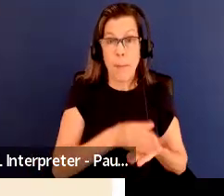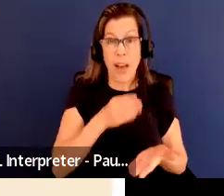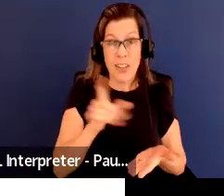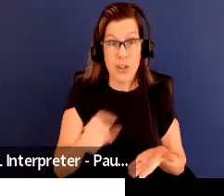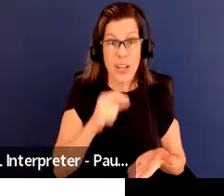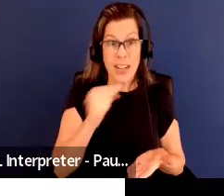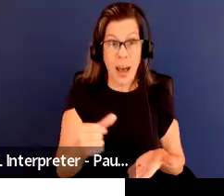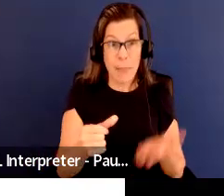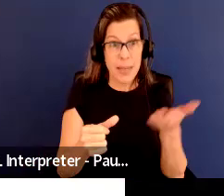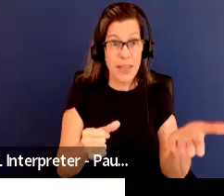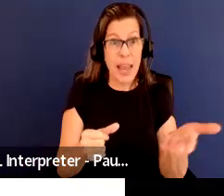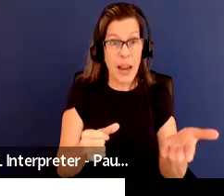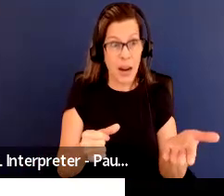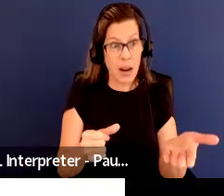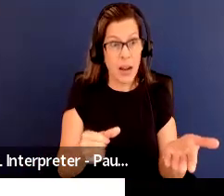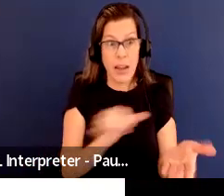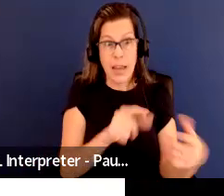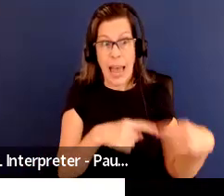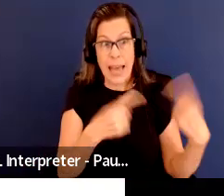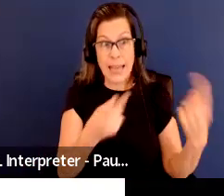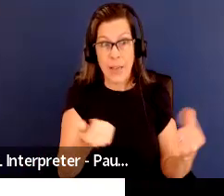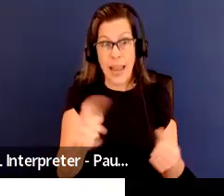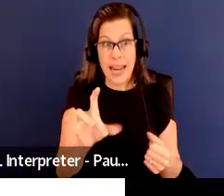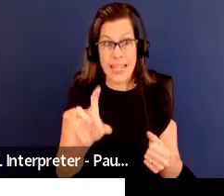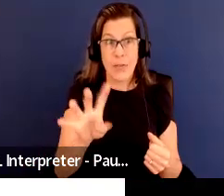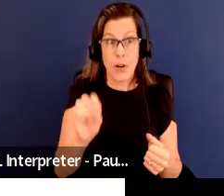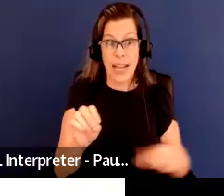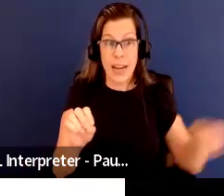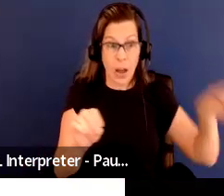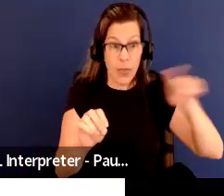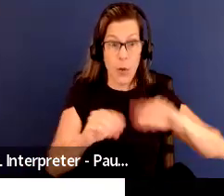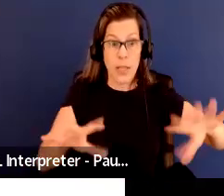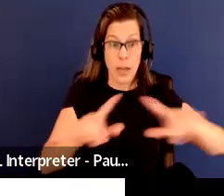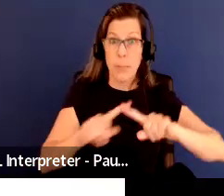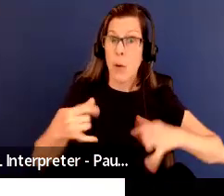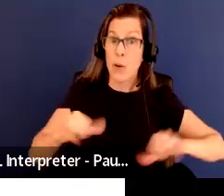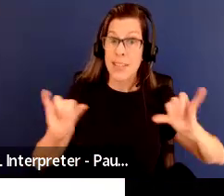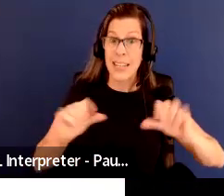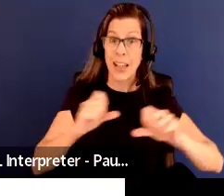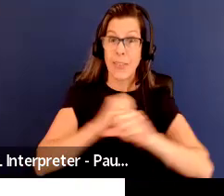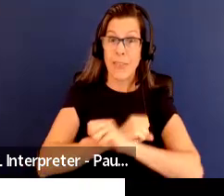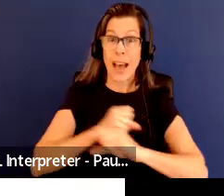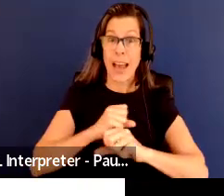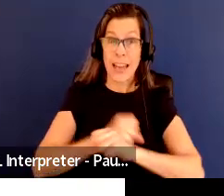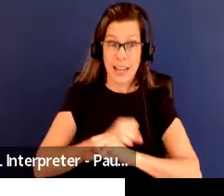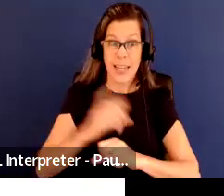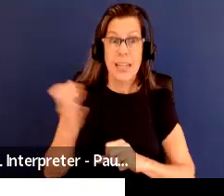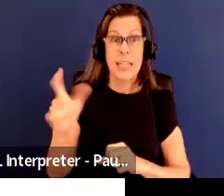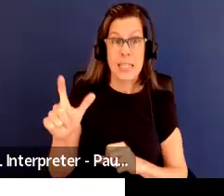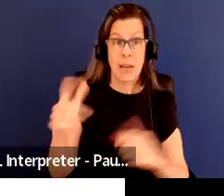exist as of 1848 on those lands. However, we're still fighting. The Civil War happens